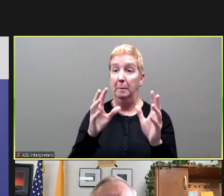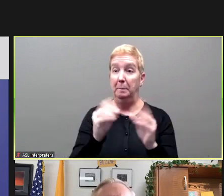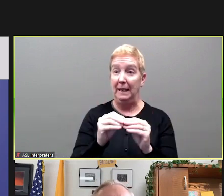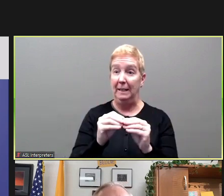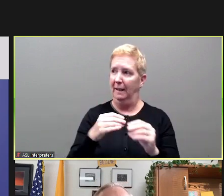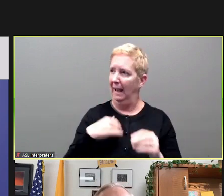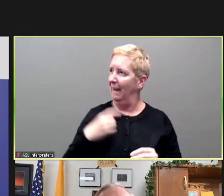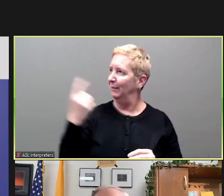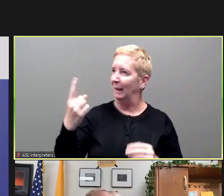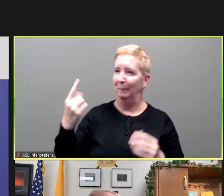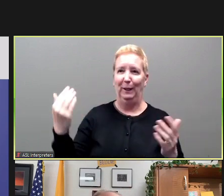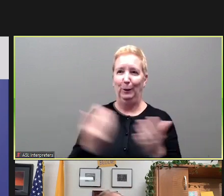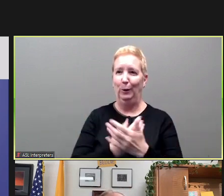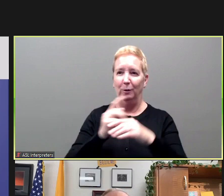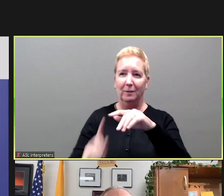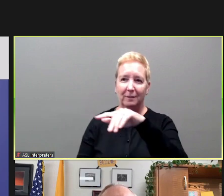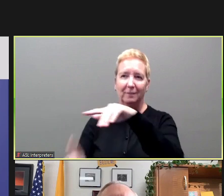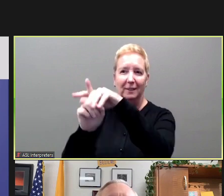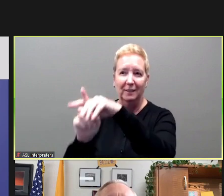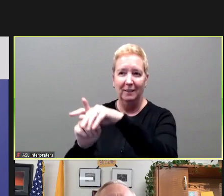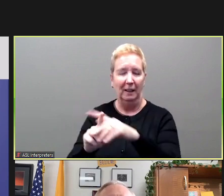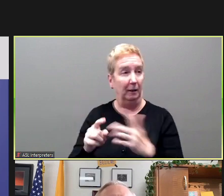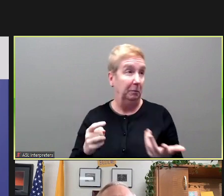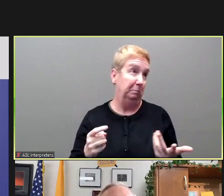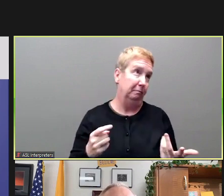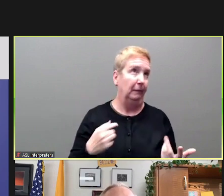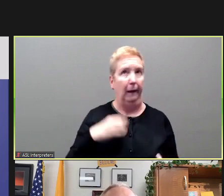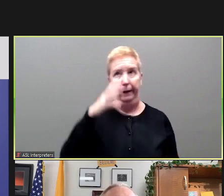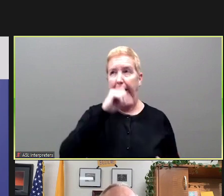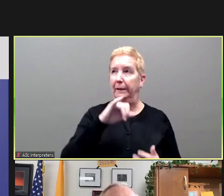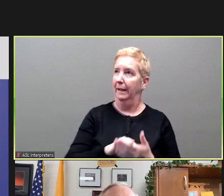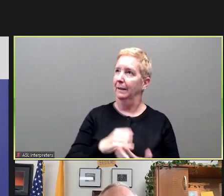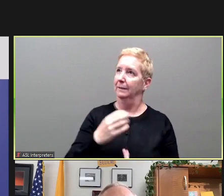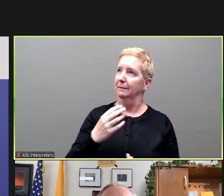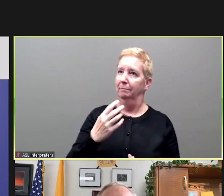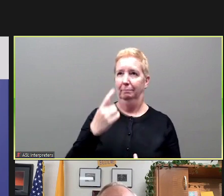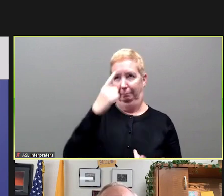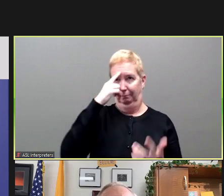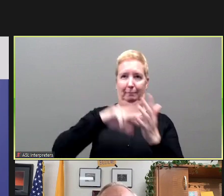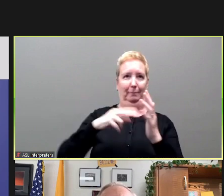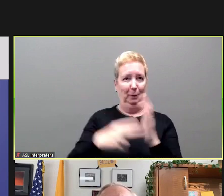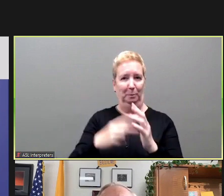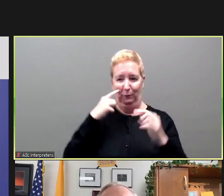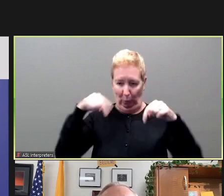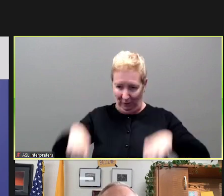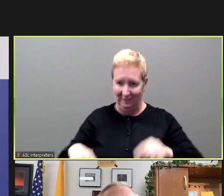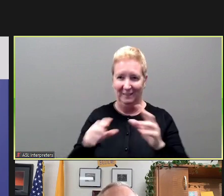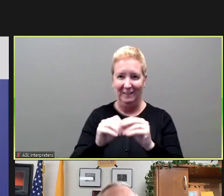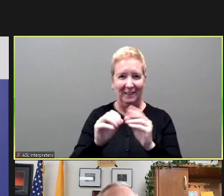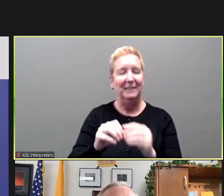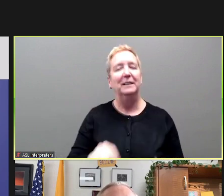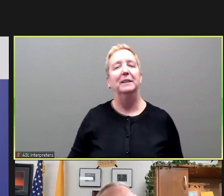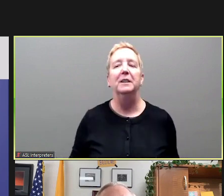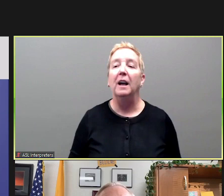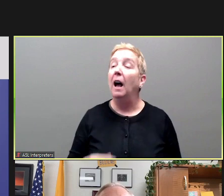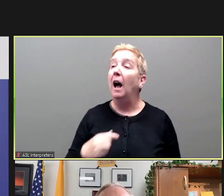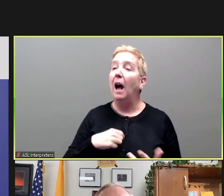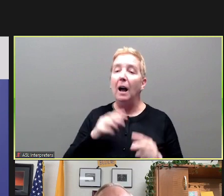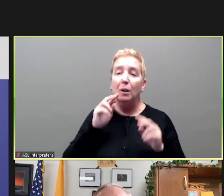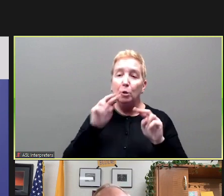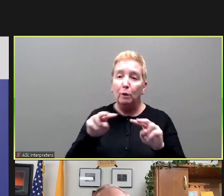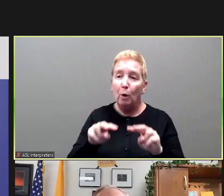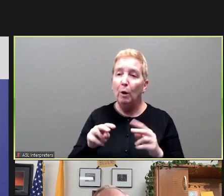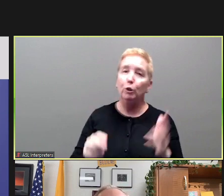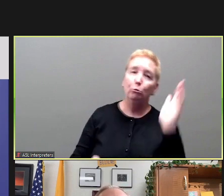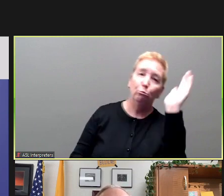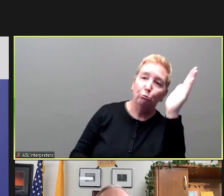something new on the horizon, which I guess is the point of having a press conference. So we're glad you're here today. Look forward to answering your questions as we